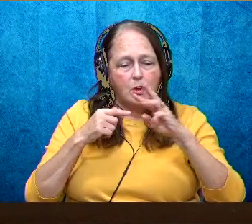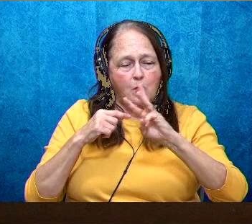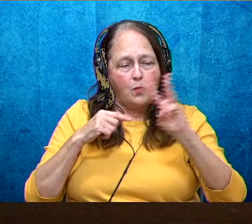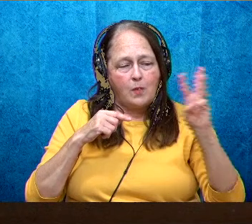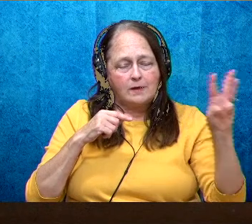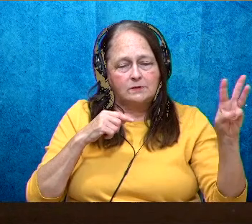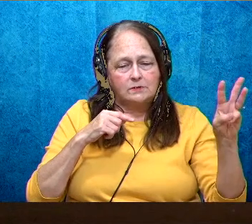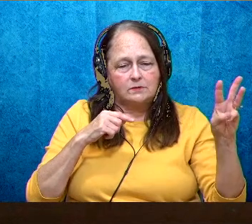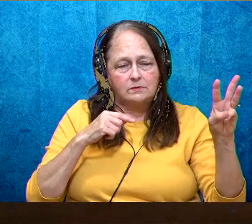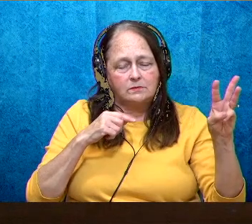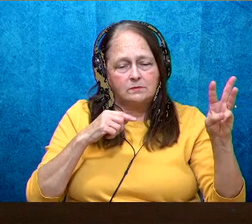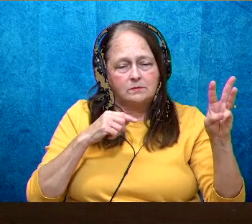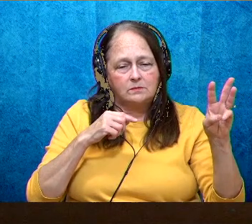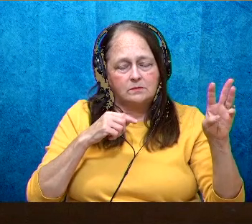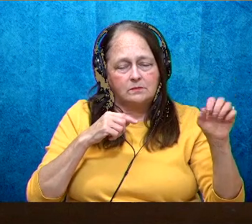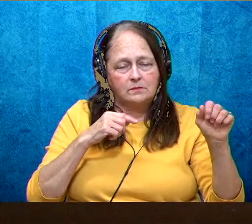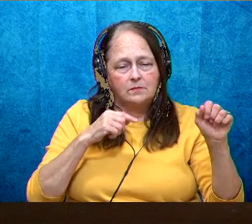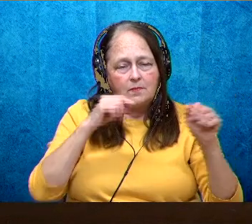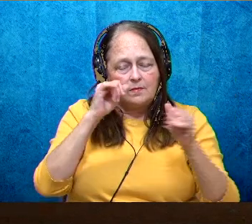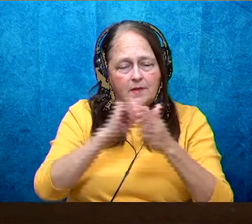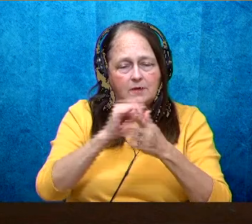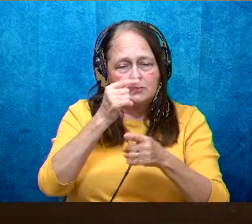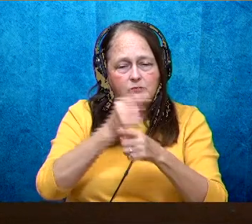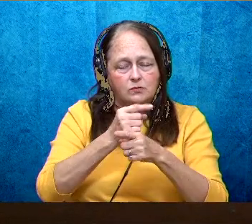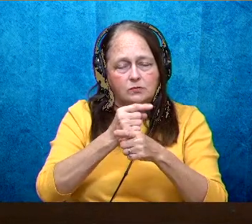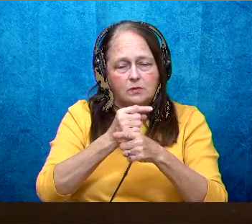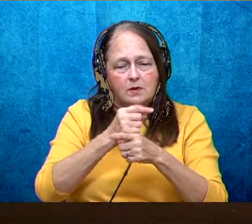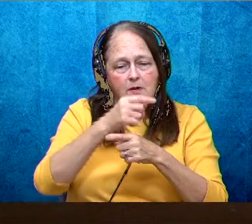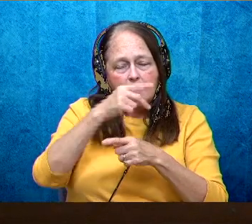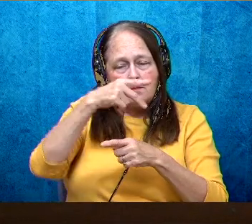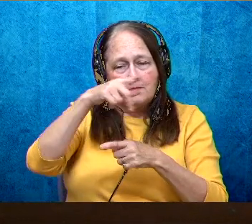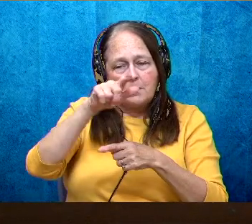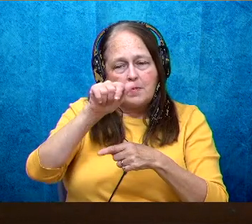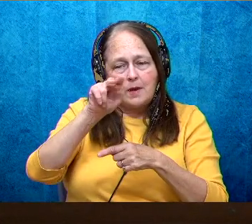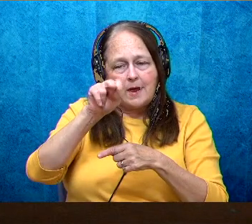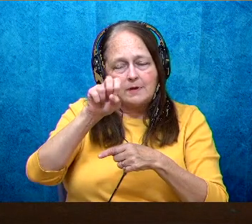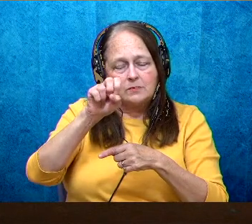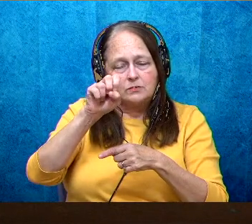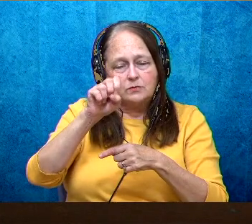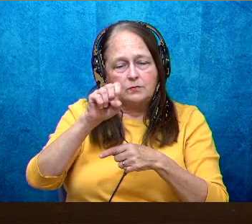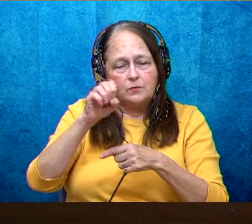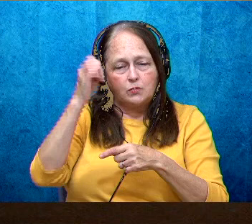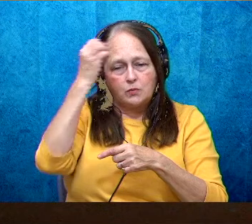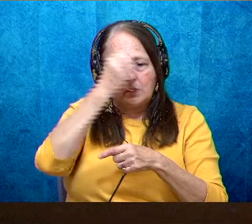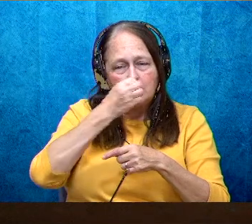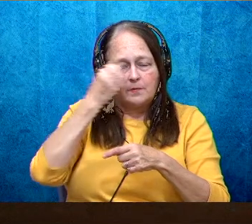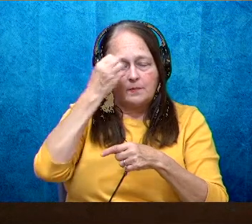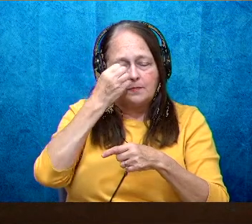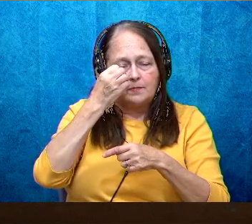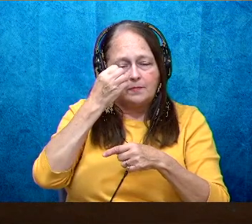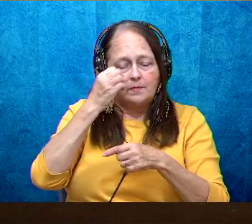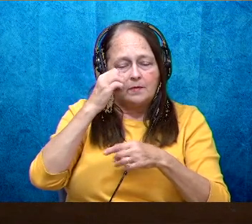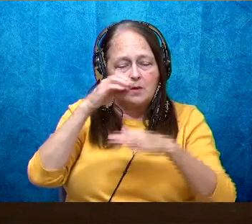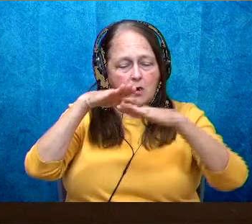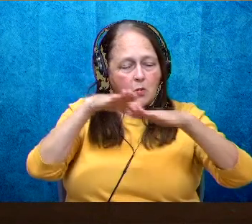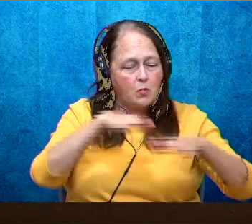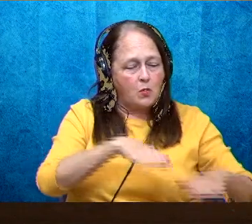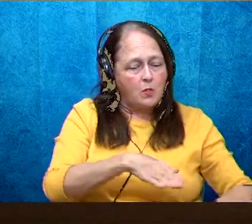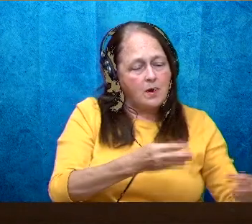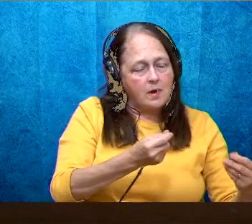those. And that's exactly right. The plains, the North European plain, and the lower elevations